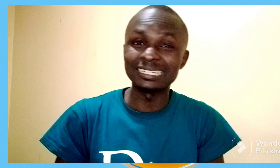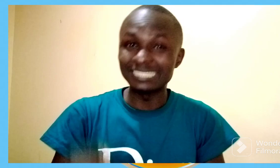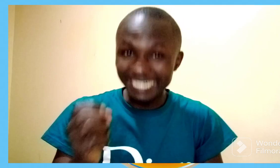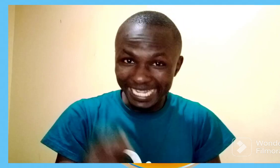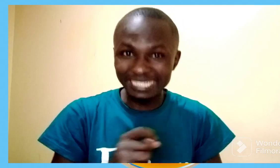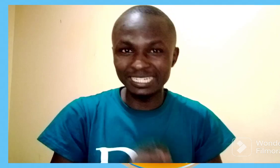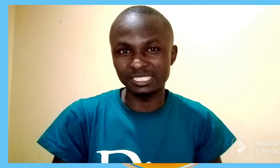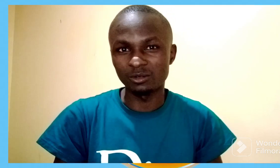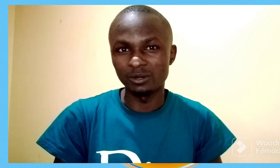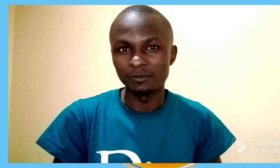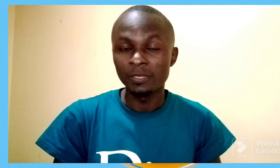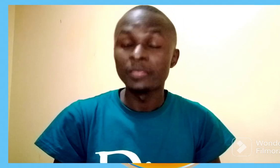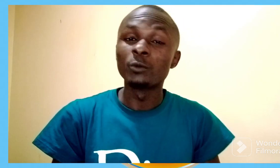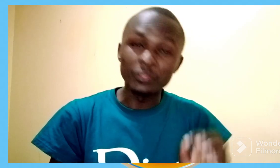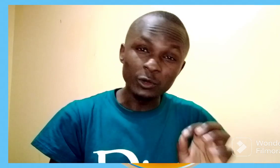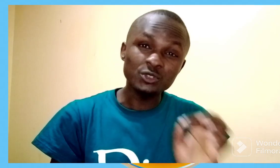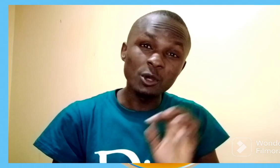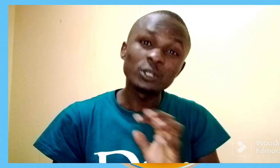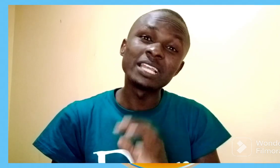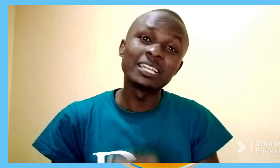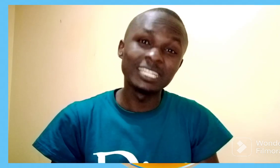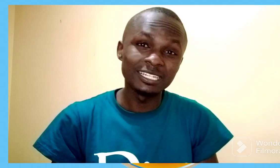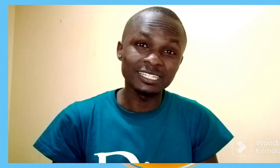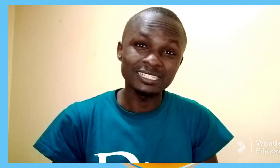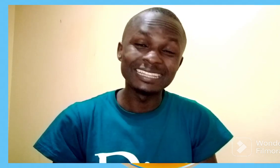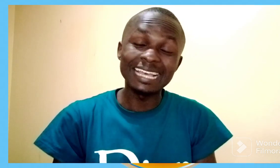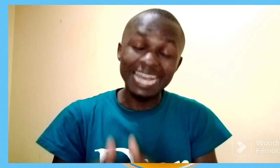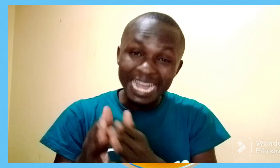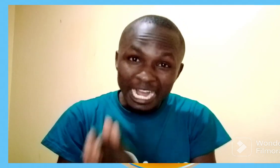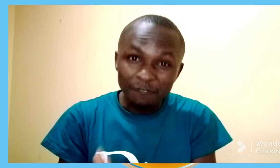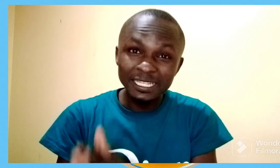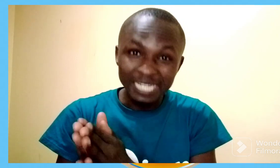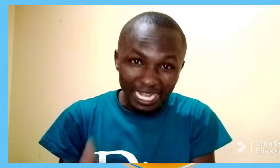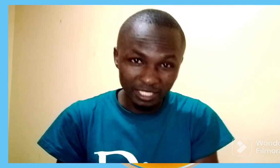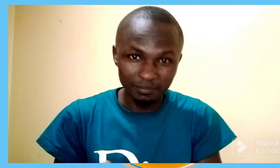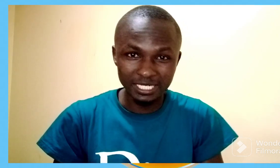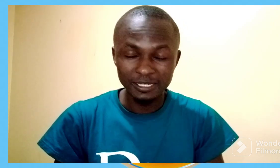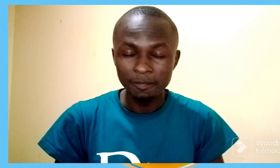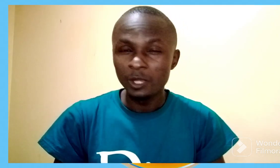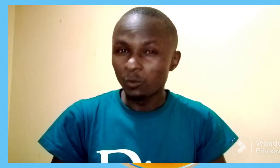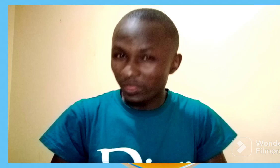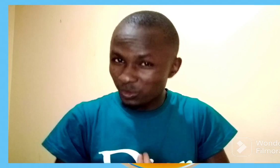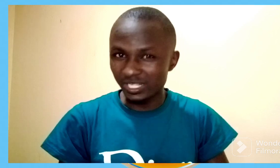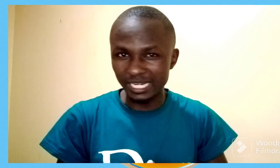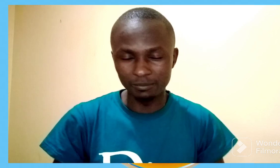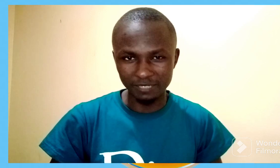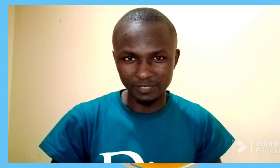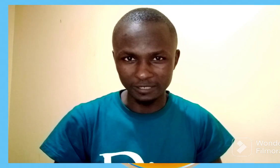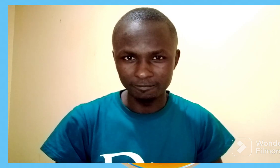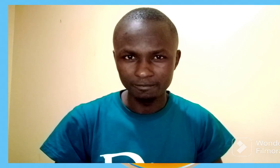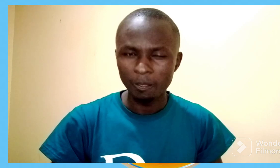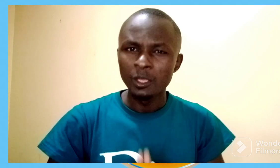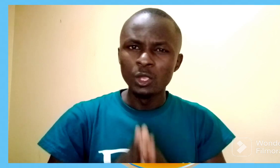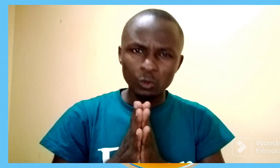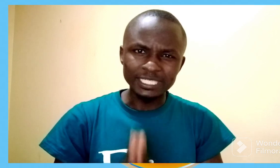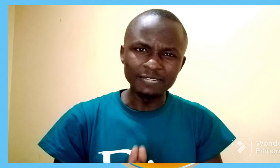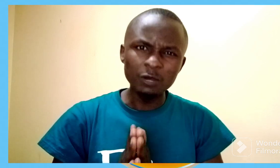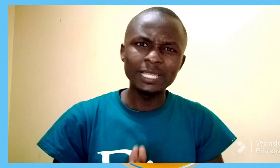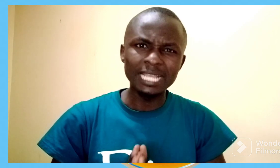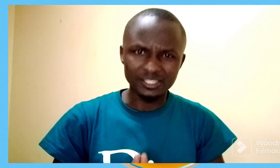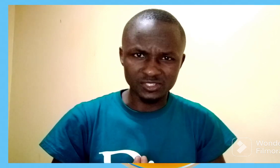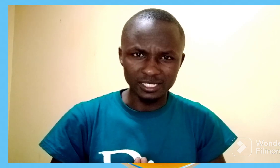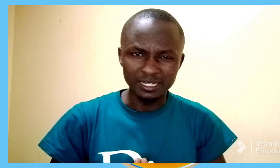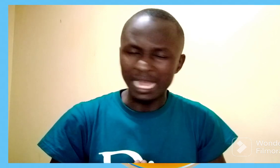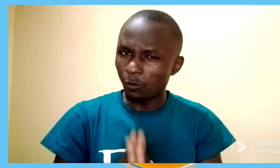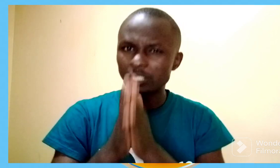mean that Rigathi Gachagua, with those Mount Kenya leaders, they are having agreement with Musalia Mudavadi.